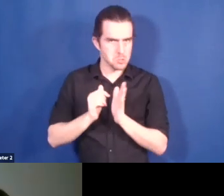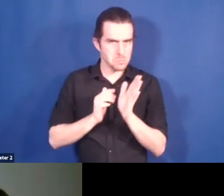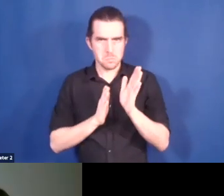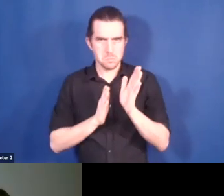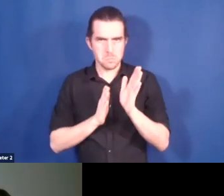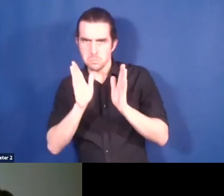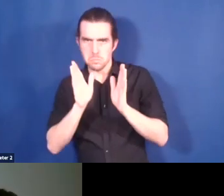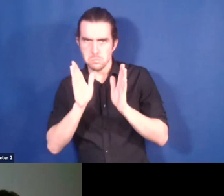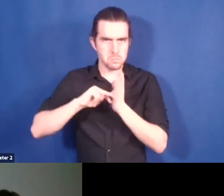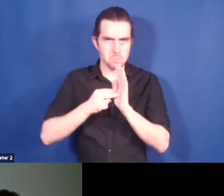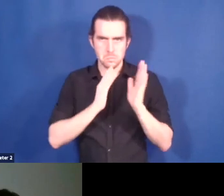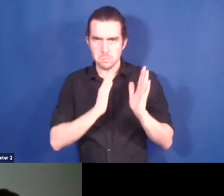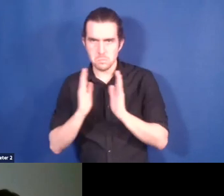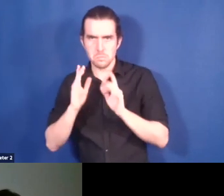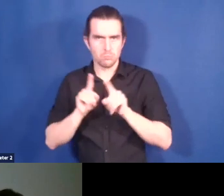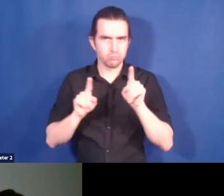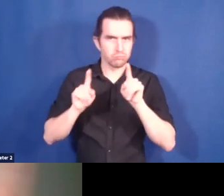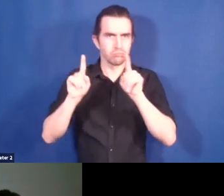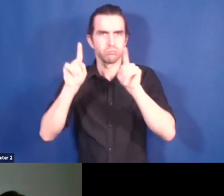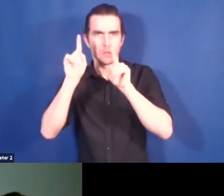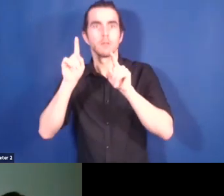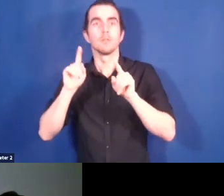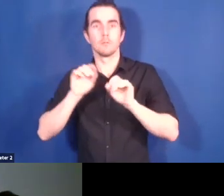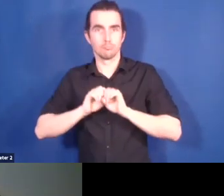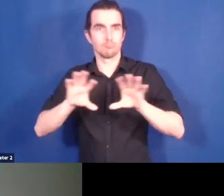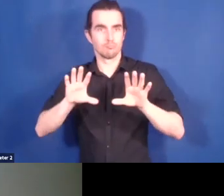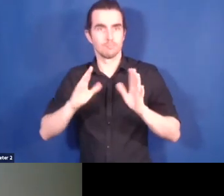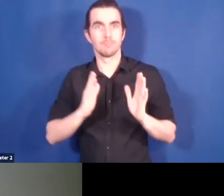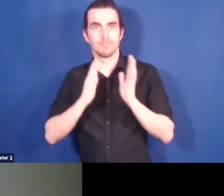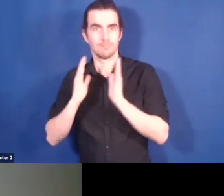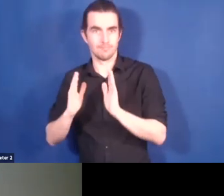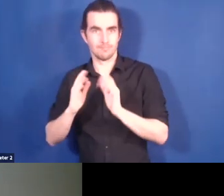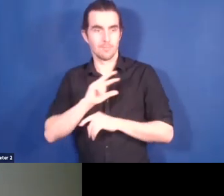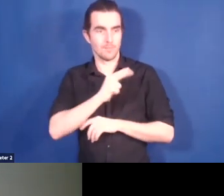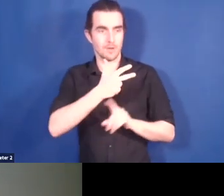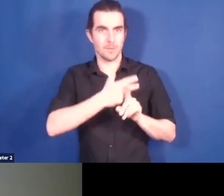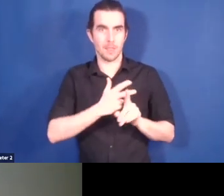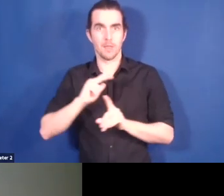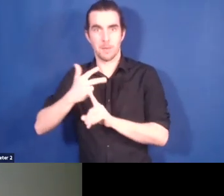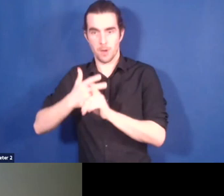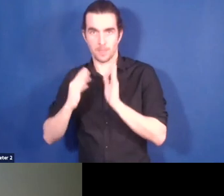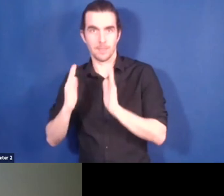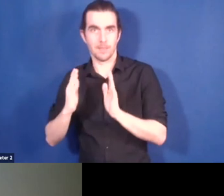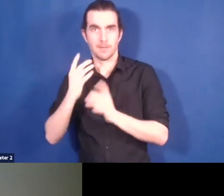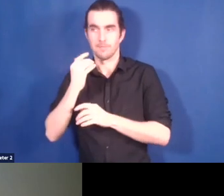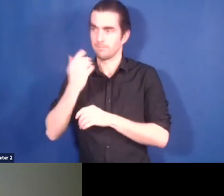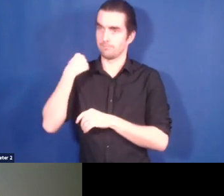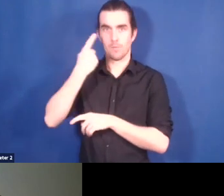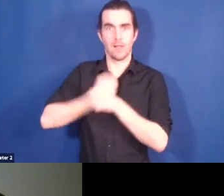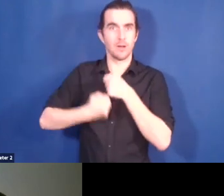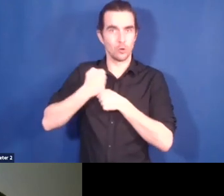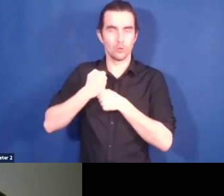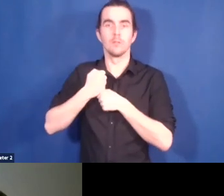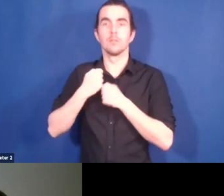Hub in the North America panel earlier in the conference. There is also, on the education